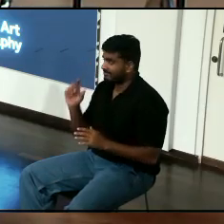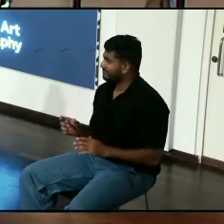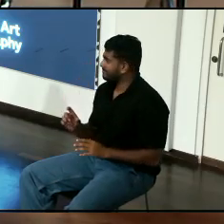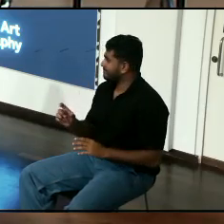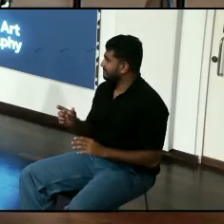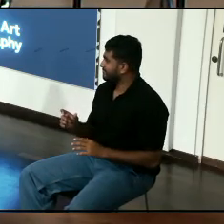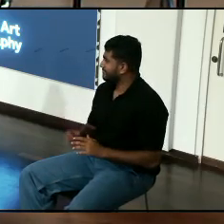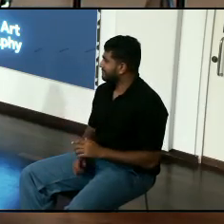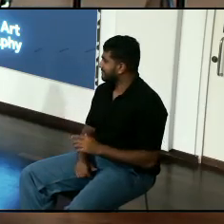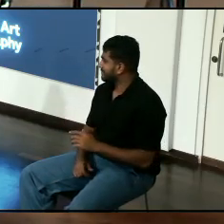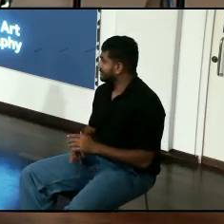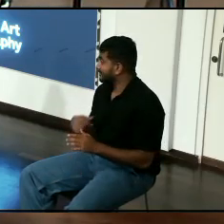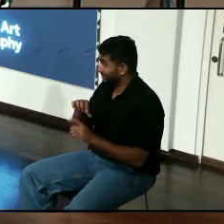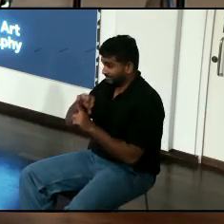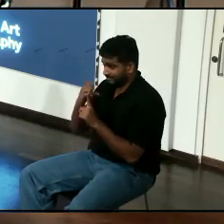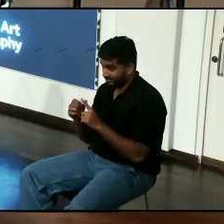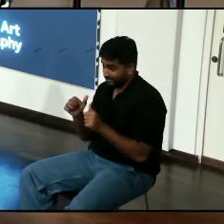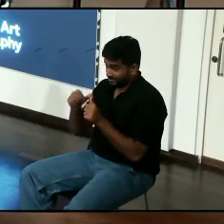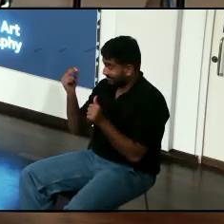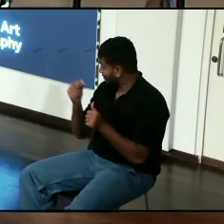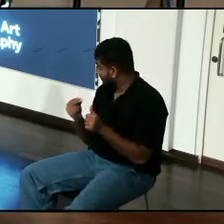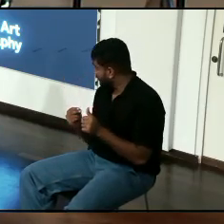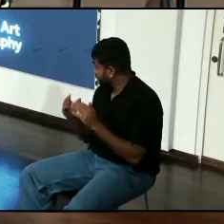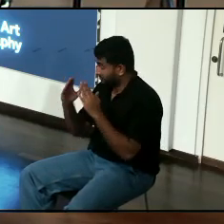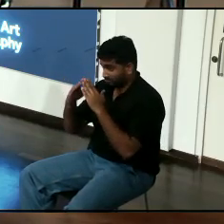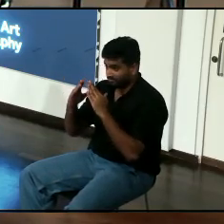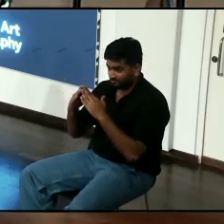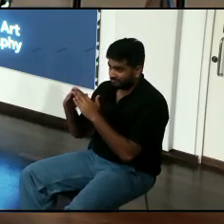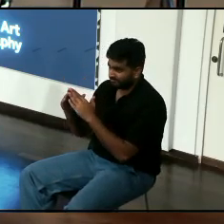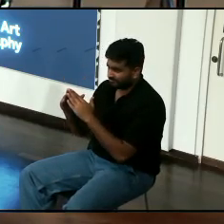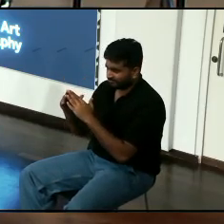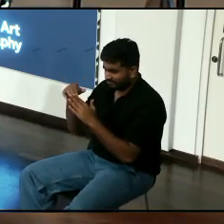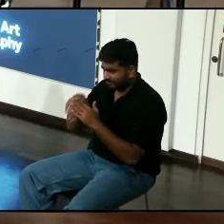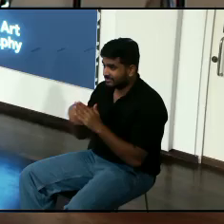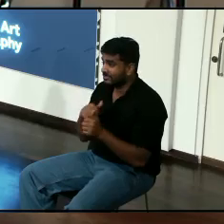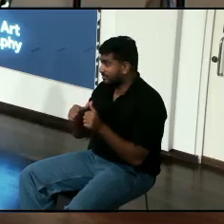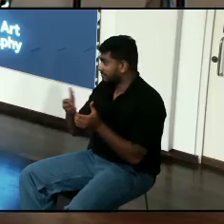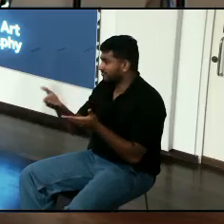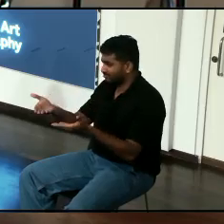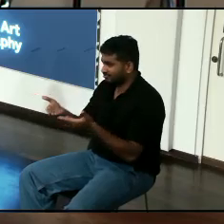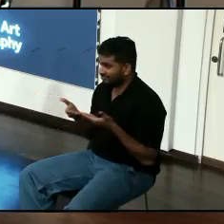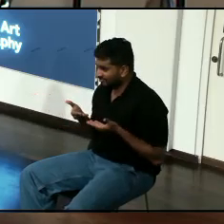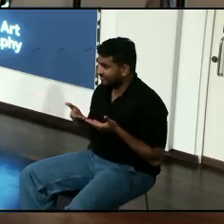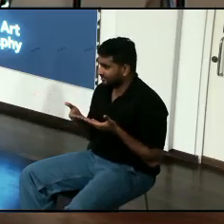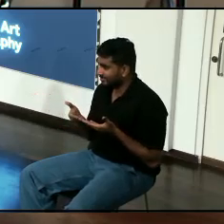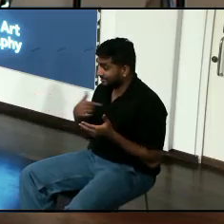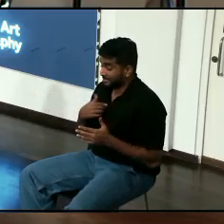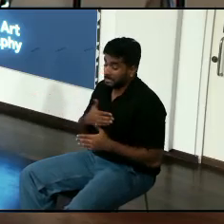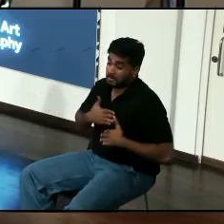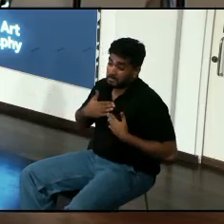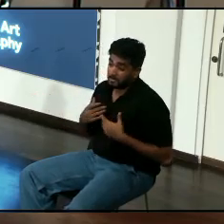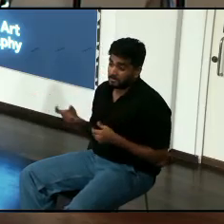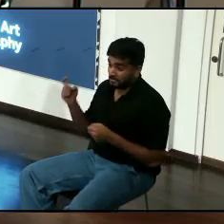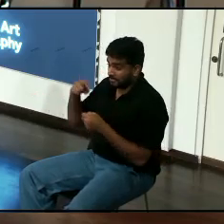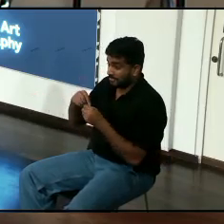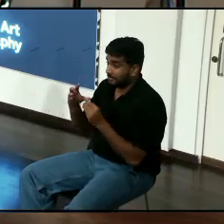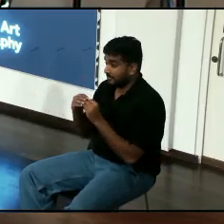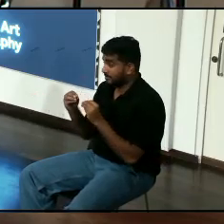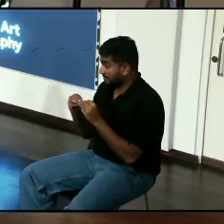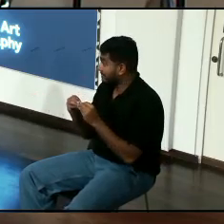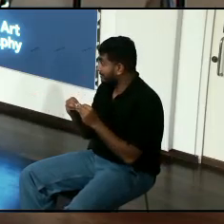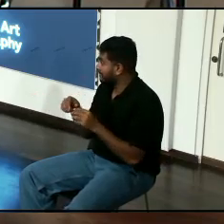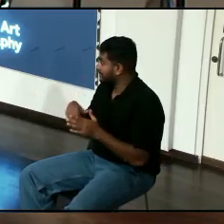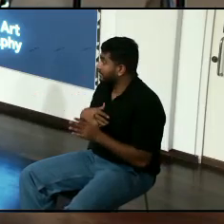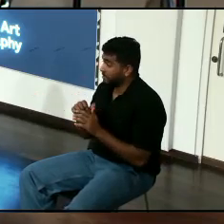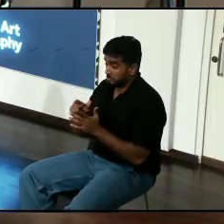culture, community, architecture, home. Good evening. We're so happy to be in Bangalore and to launch our book here at